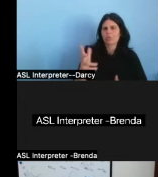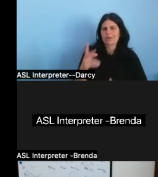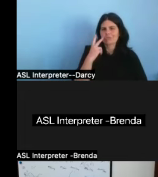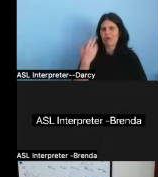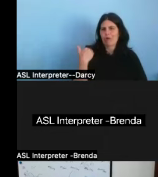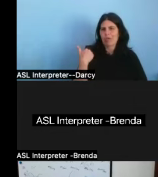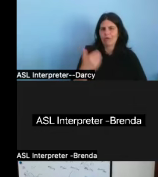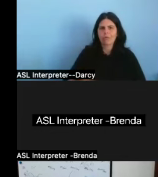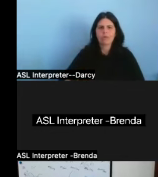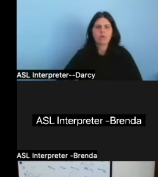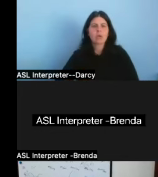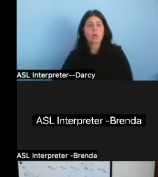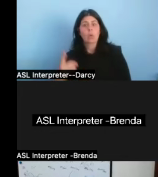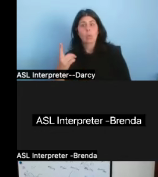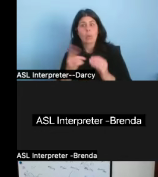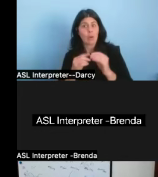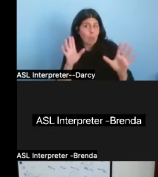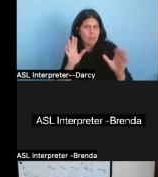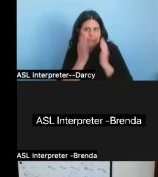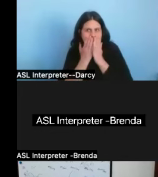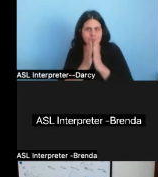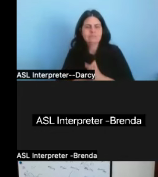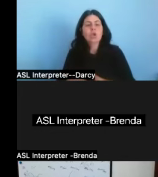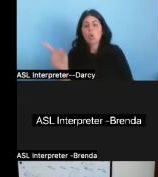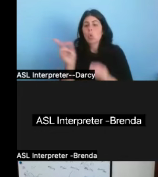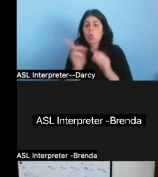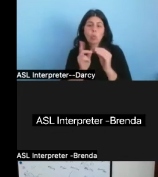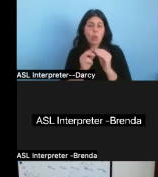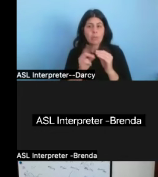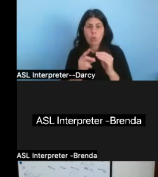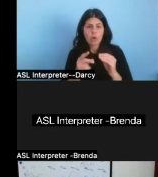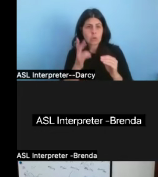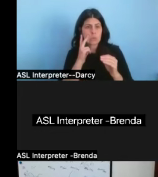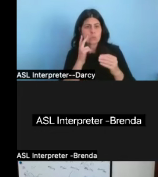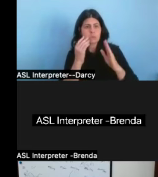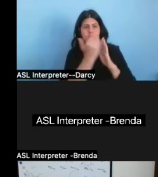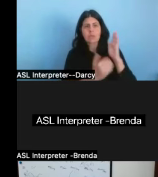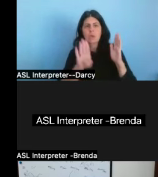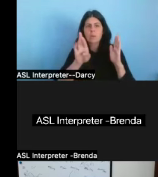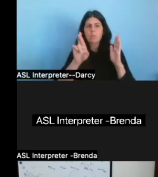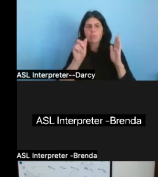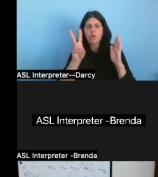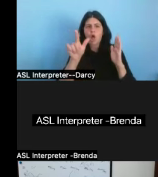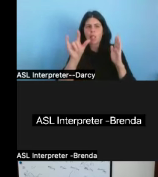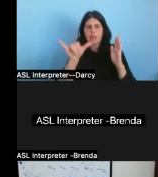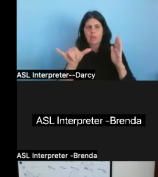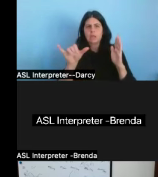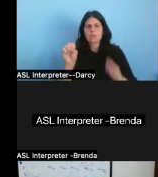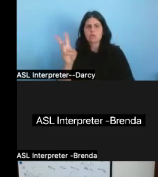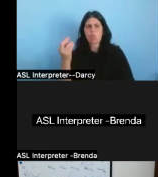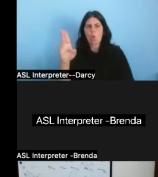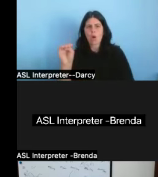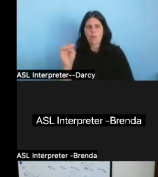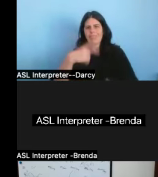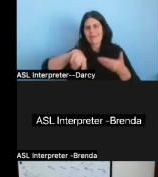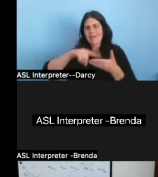Okay, then I had one more. So one more sequence. This was the Brawley swarm the following weekend. So this